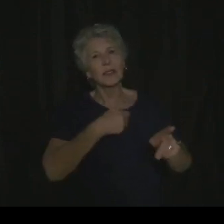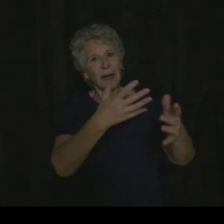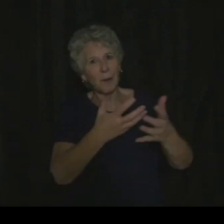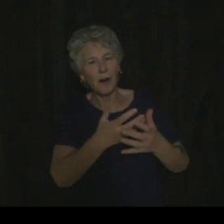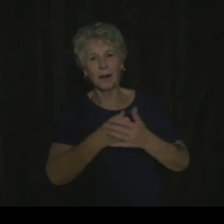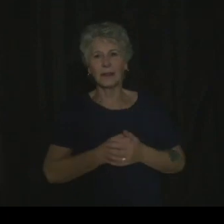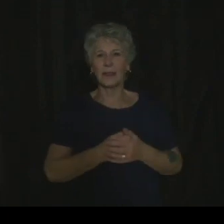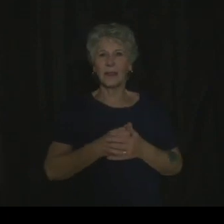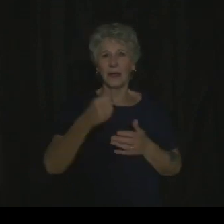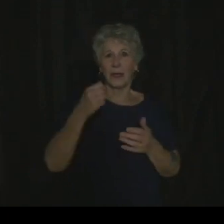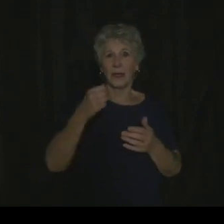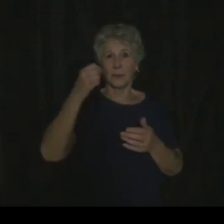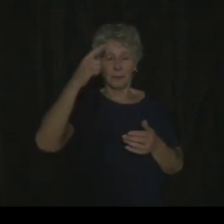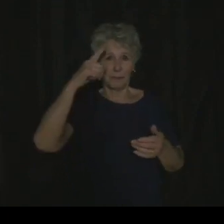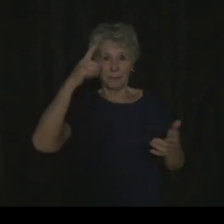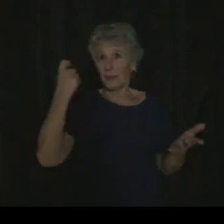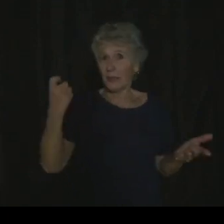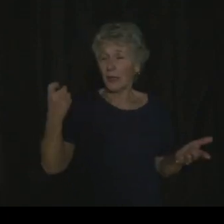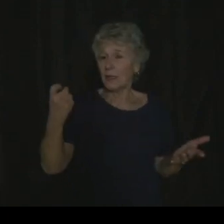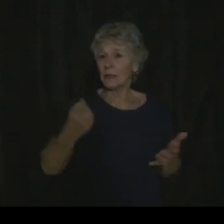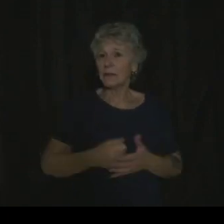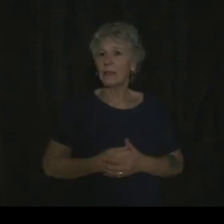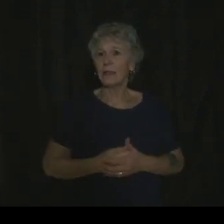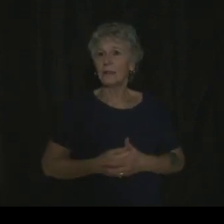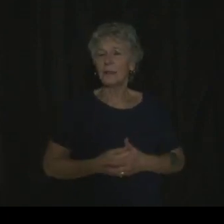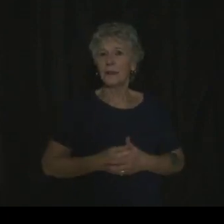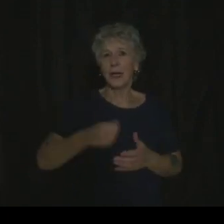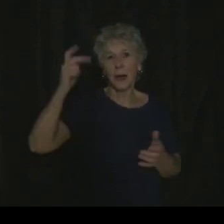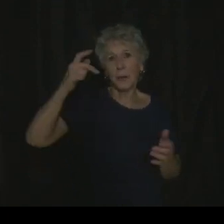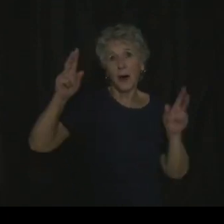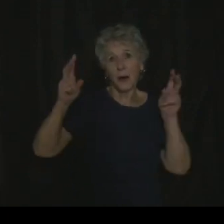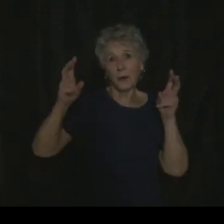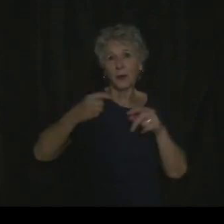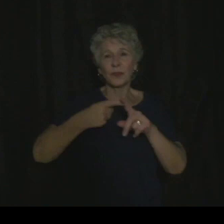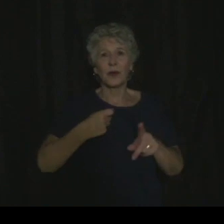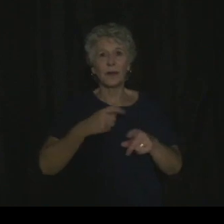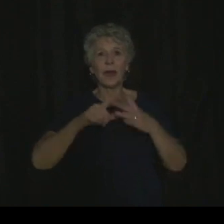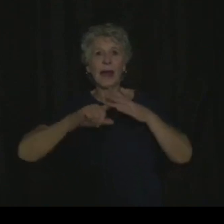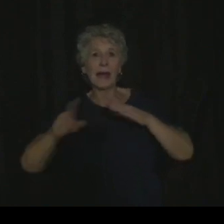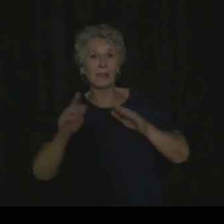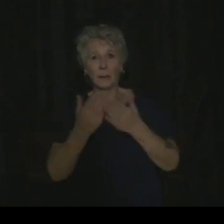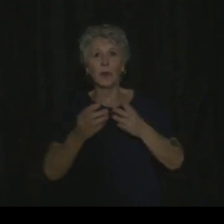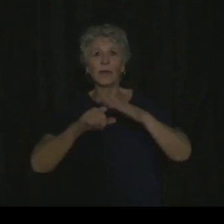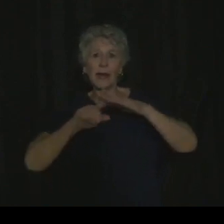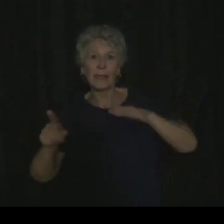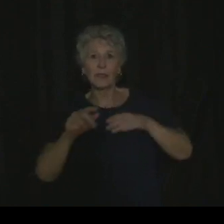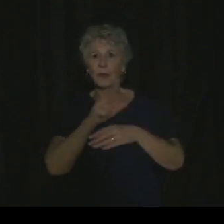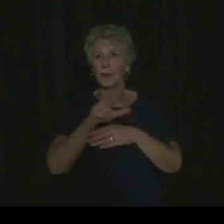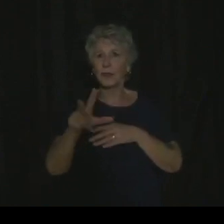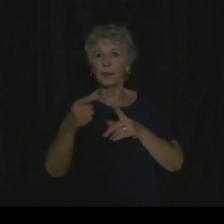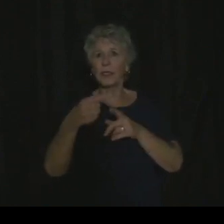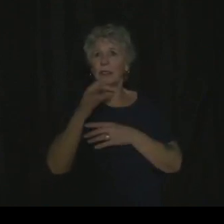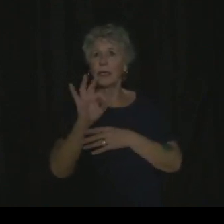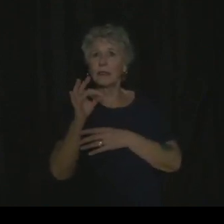giving us a reason why he can do what he wants to do. And Paul quotes from Exodus chapter 33 and verse